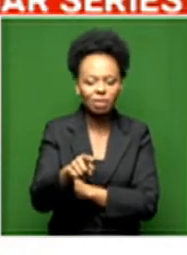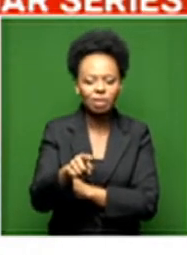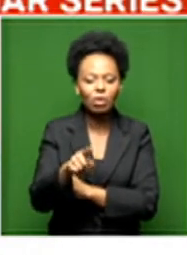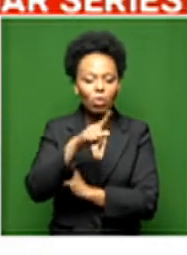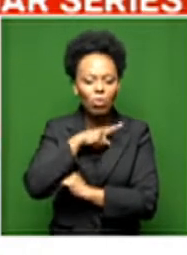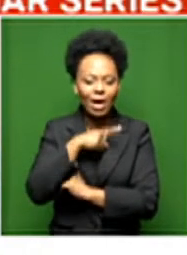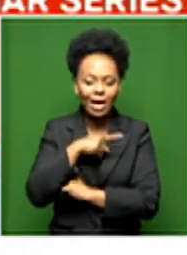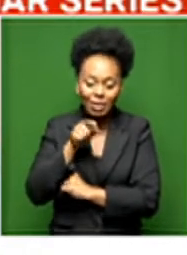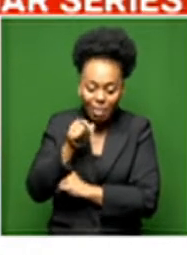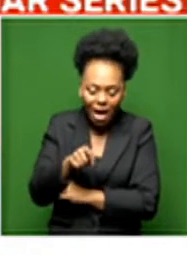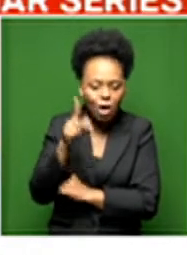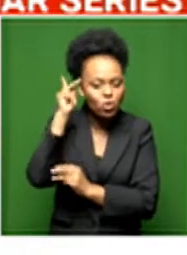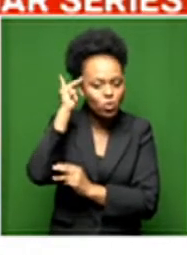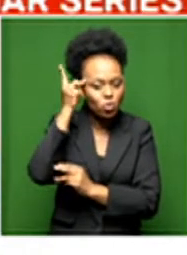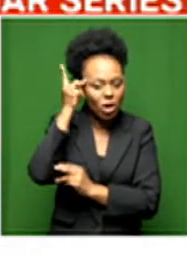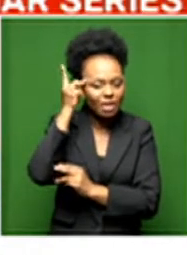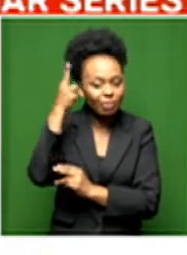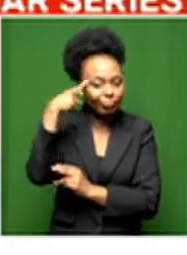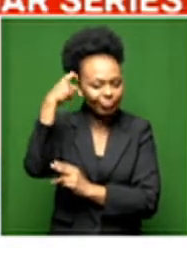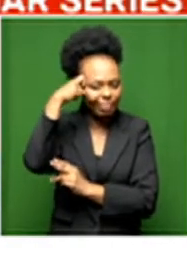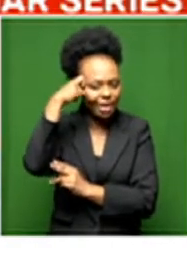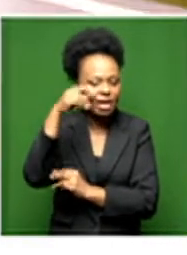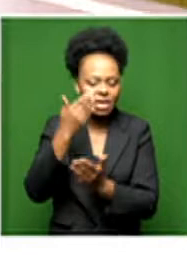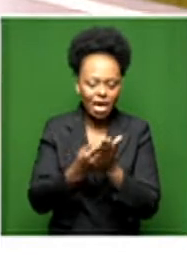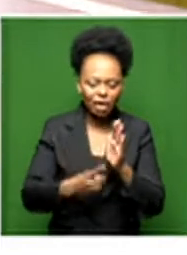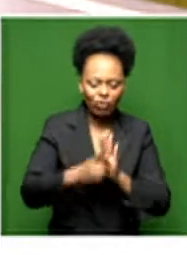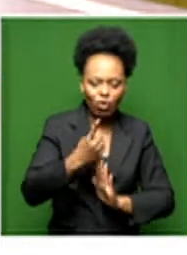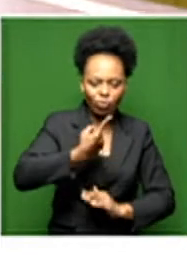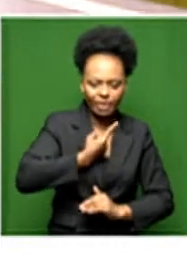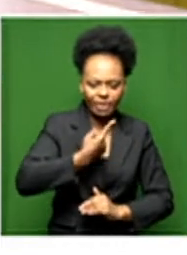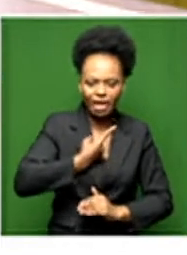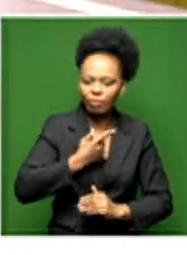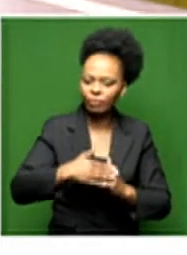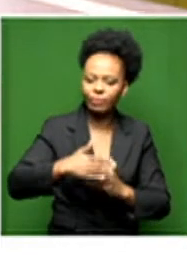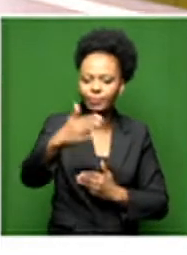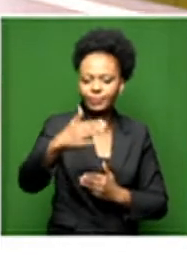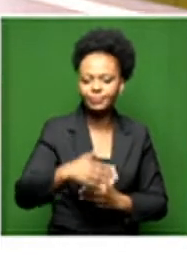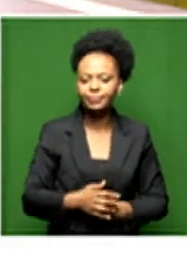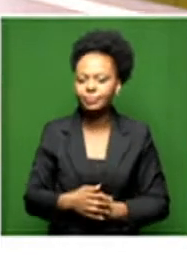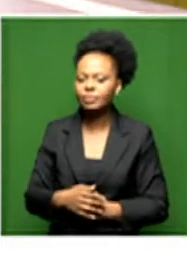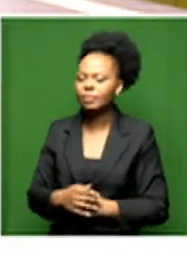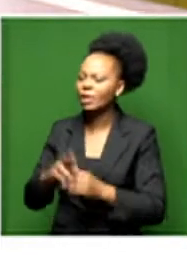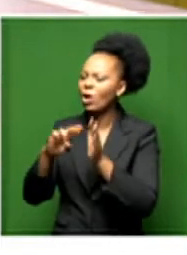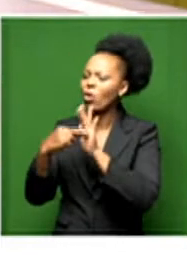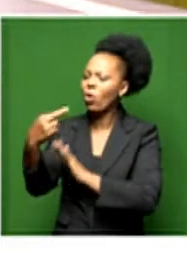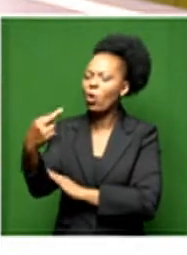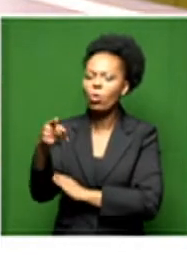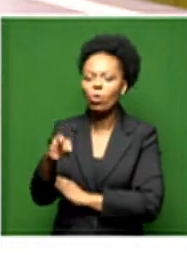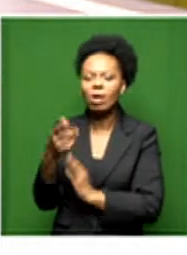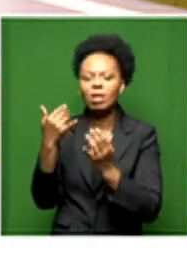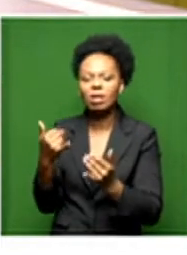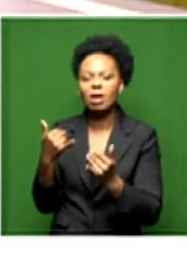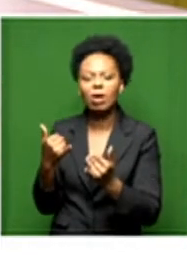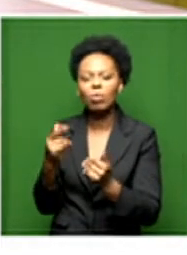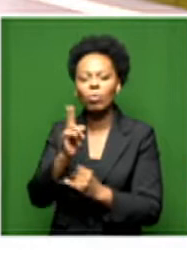develop themselves. So it is part of development. Okay. And what role do authors play in shaping society